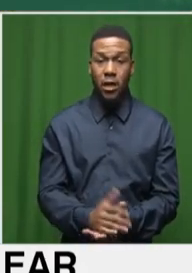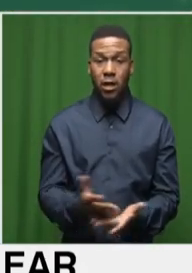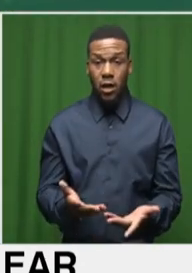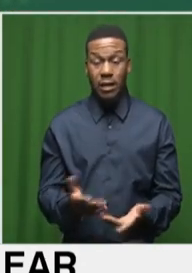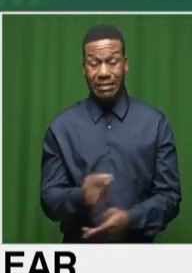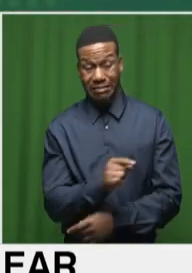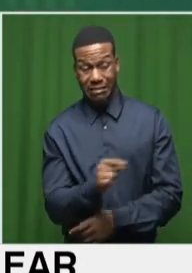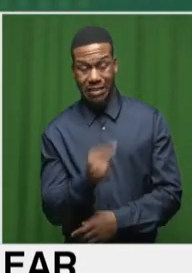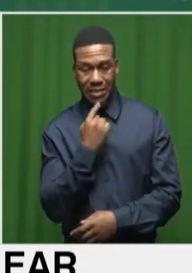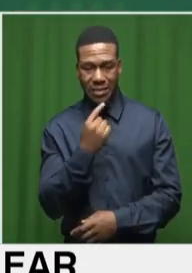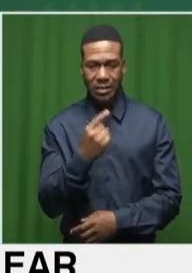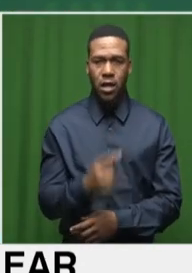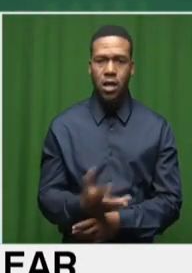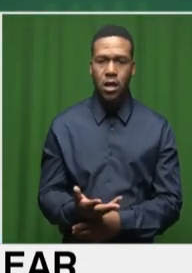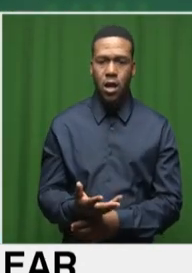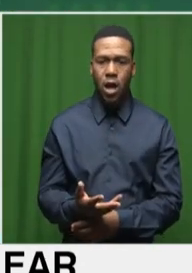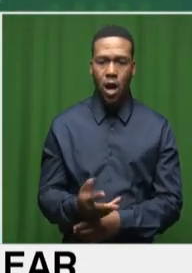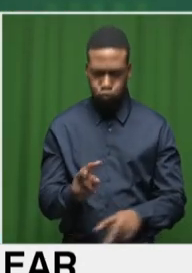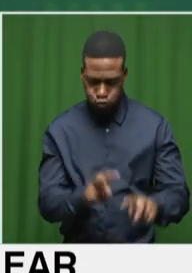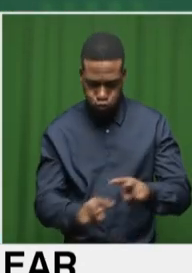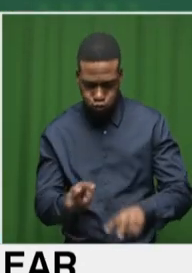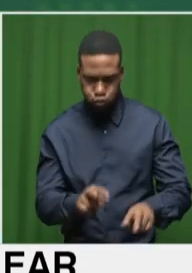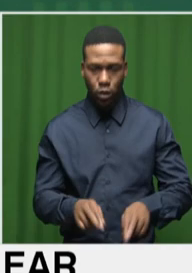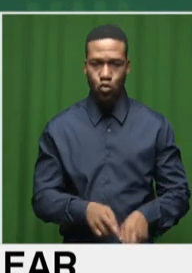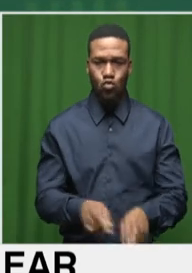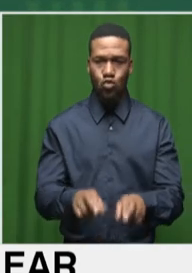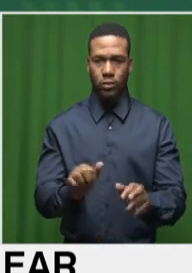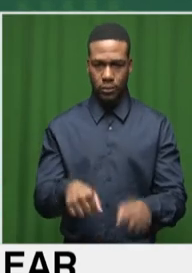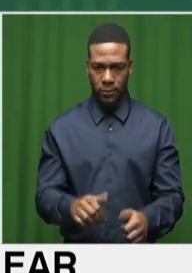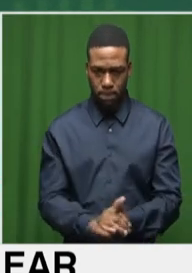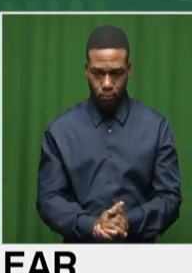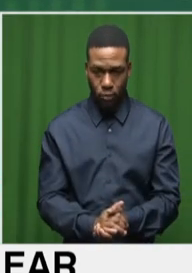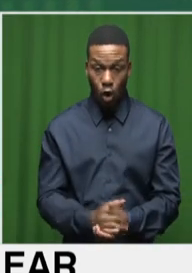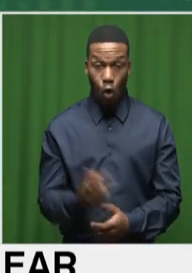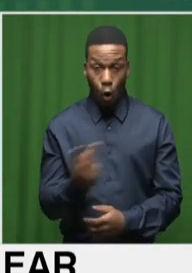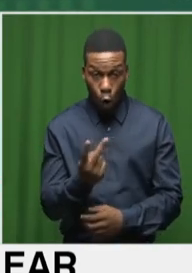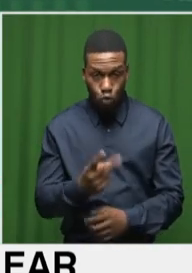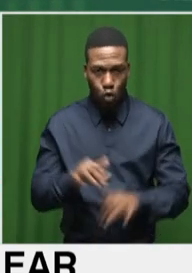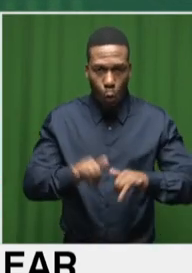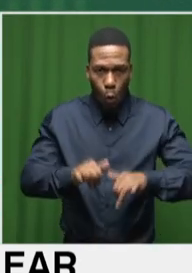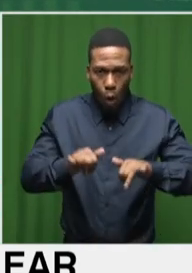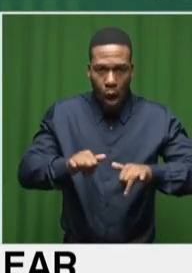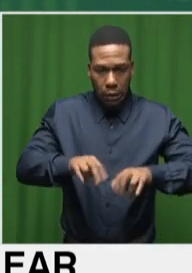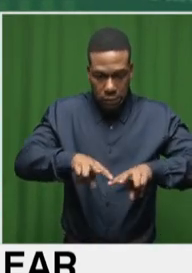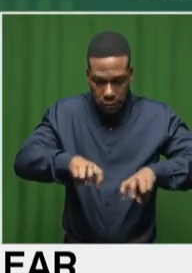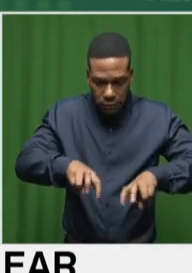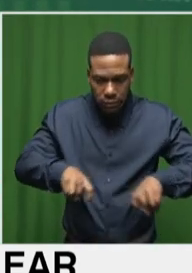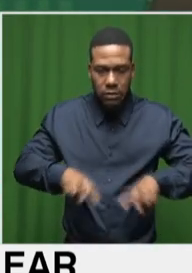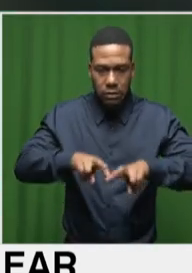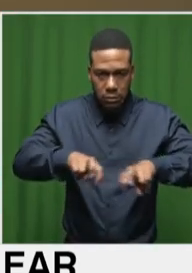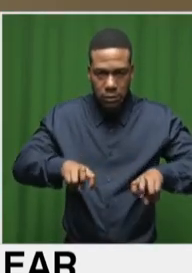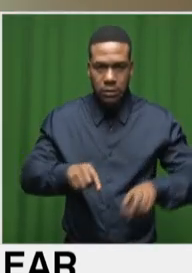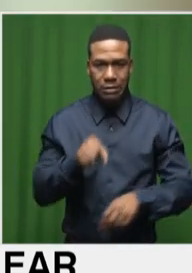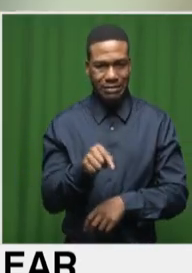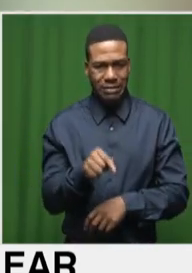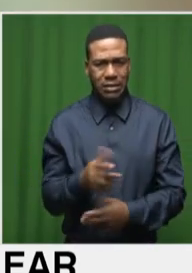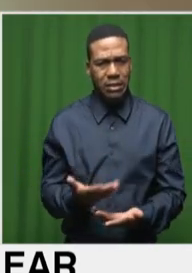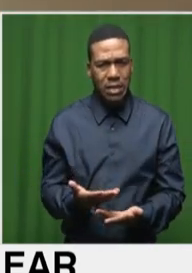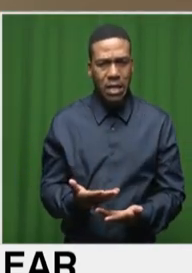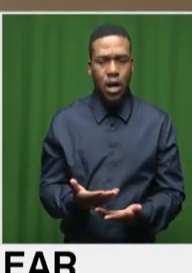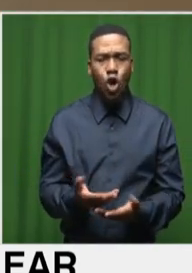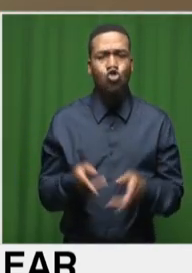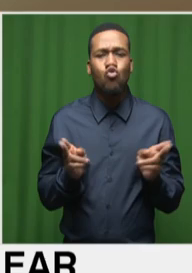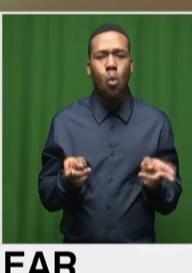saying that we're going to look into the roads. But I suppose we're also waiting for those investigations that will come in terms of what is